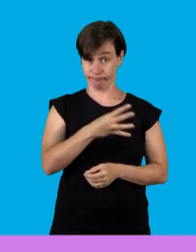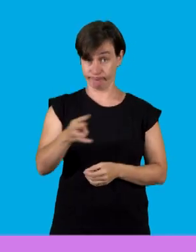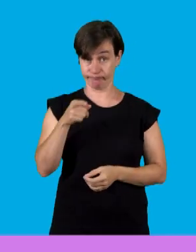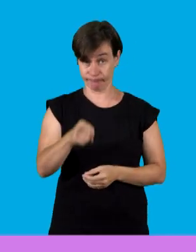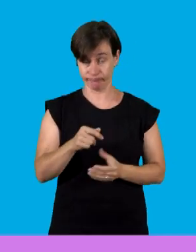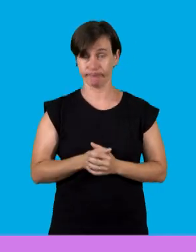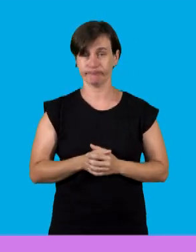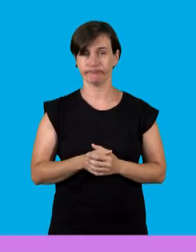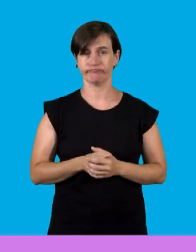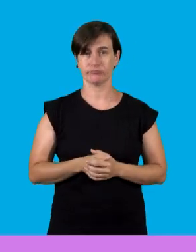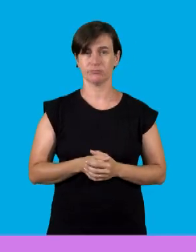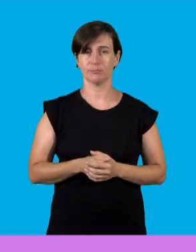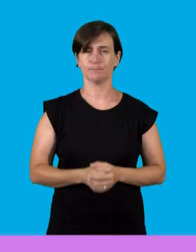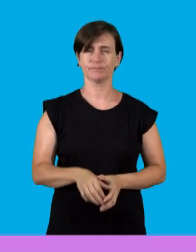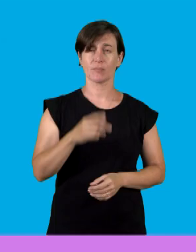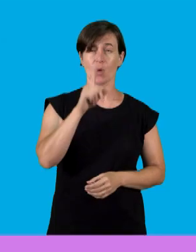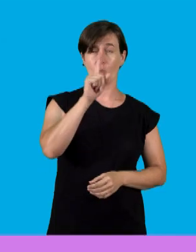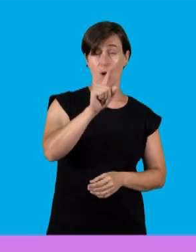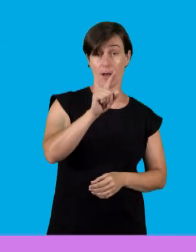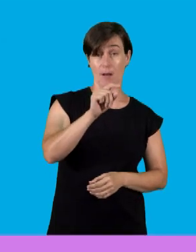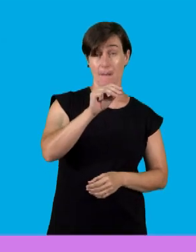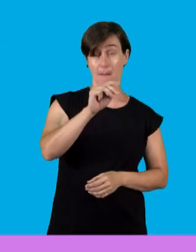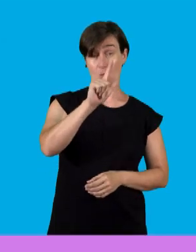we will see here that the home loan amount is